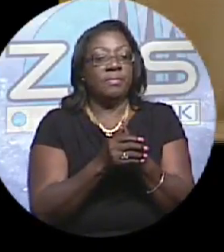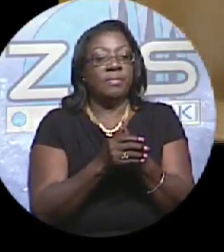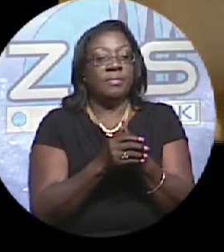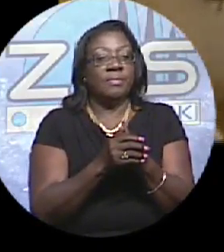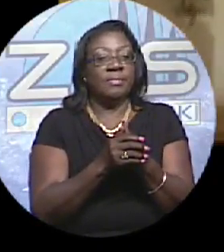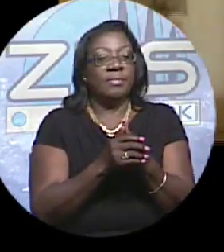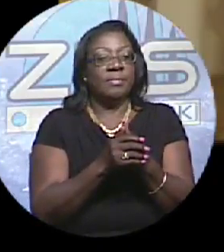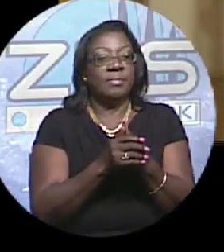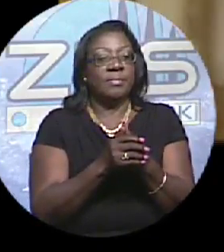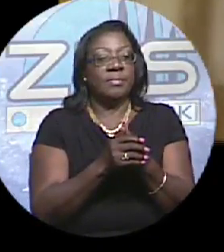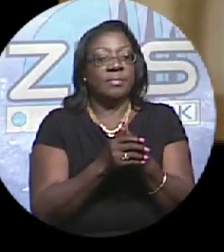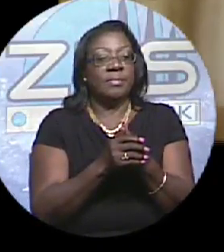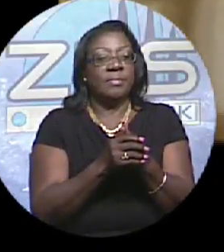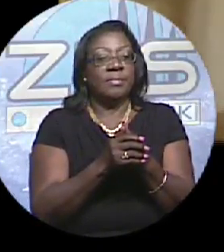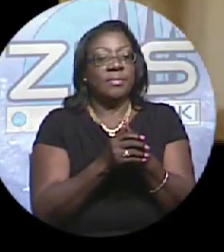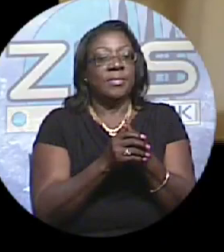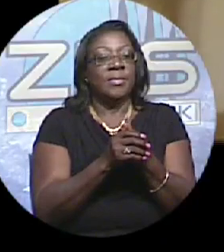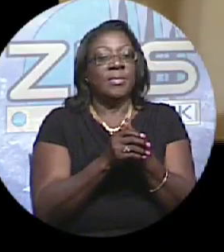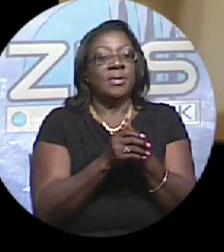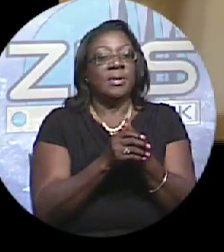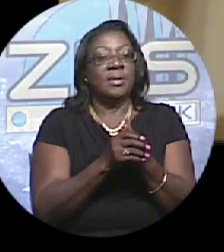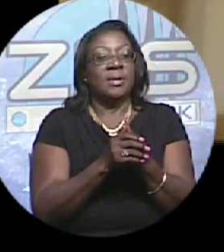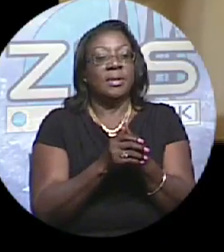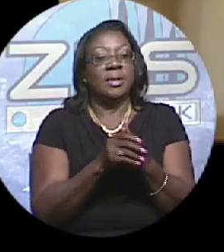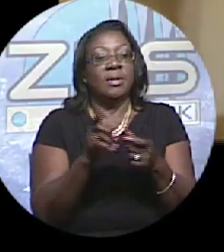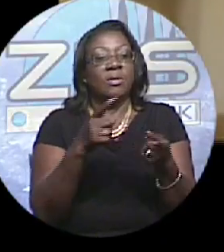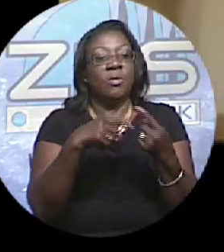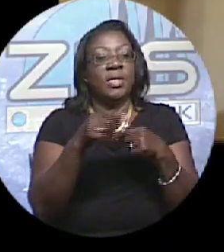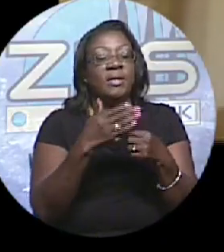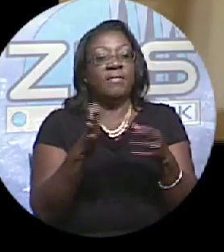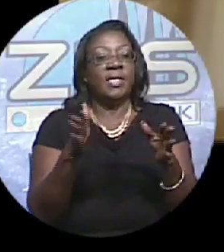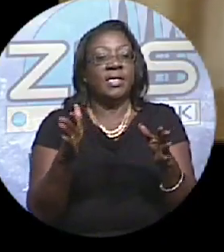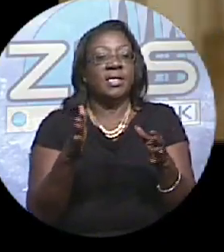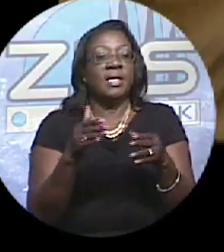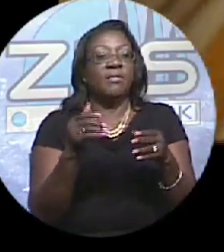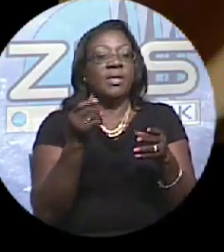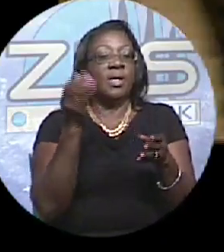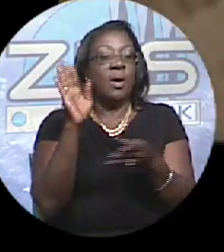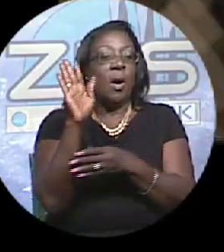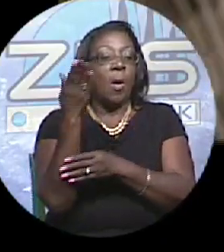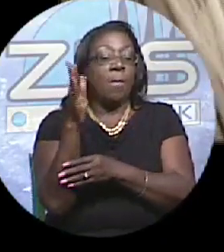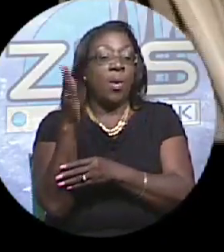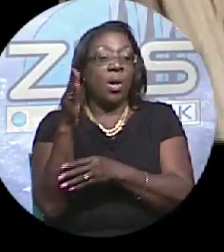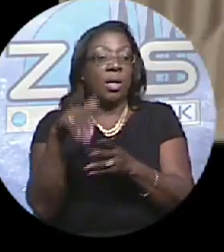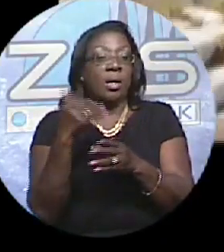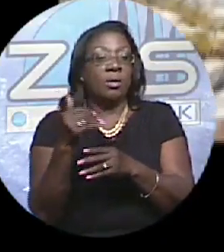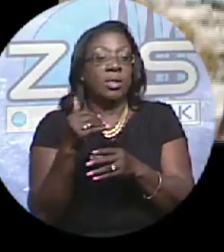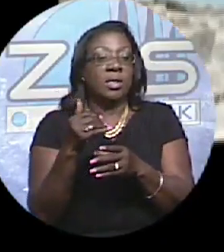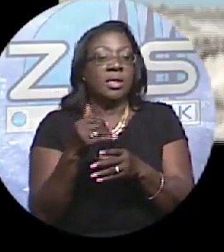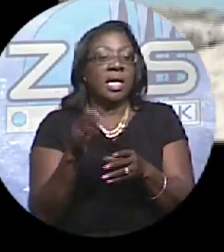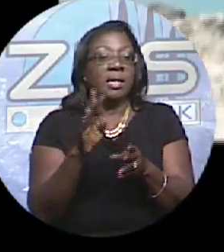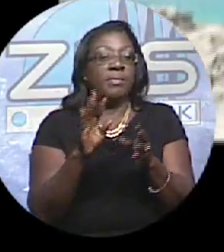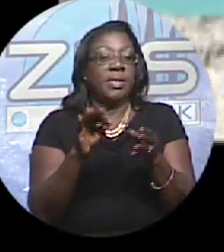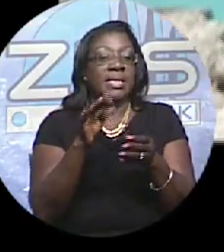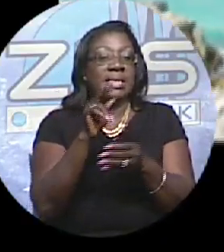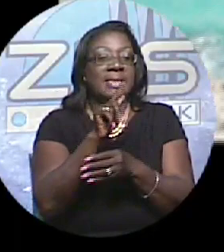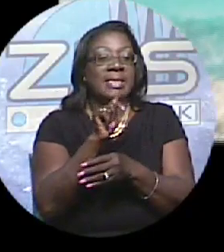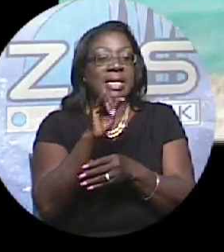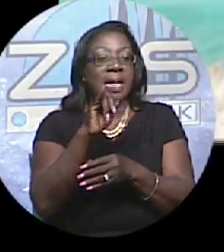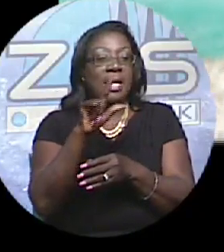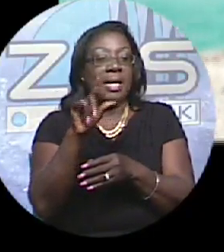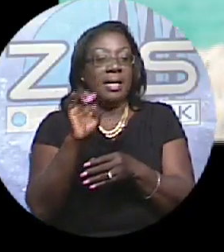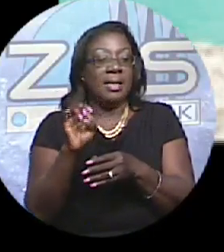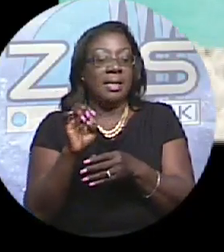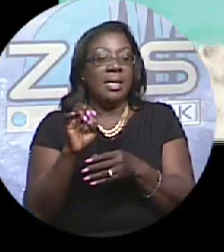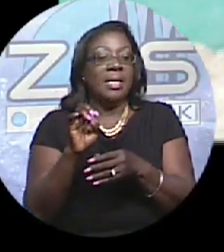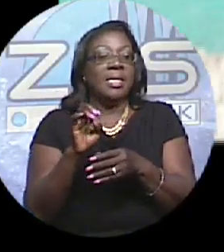wait behind it and everything now. But I finished this at the police border and then start hiring. She runs a small set of lodgings